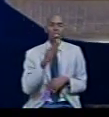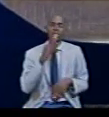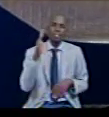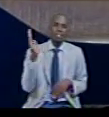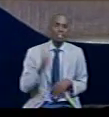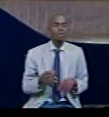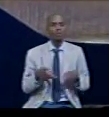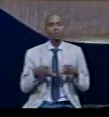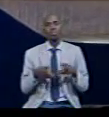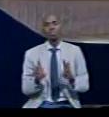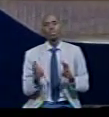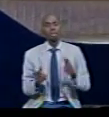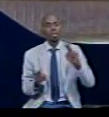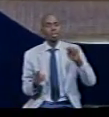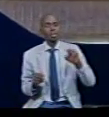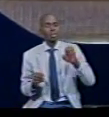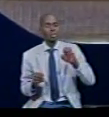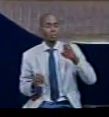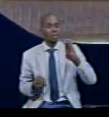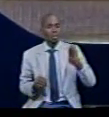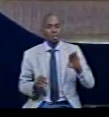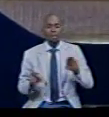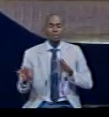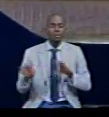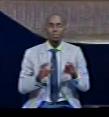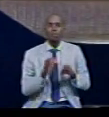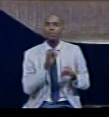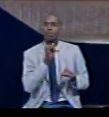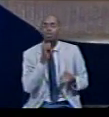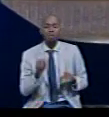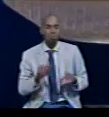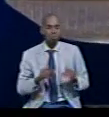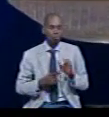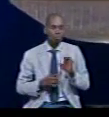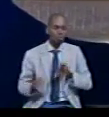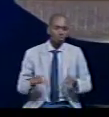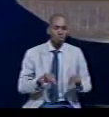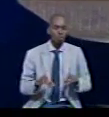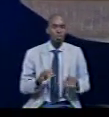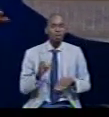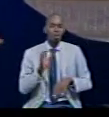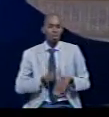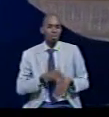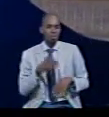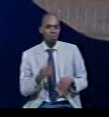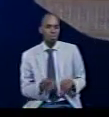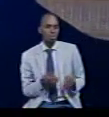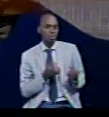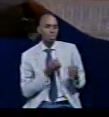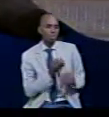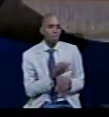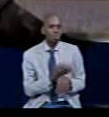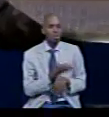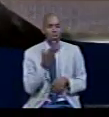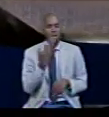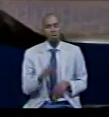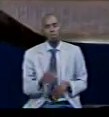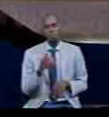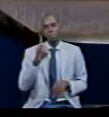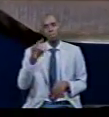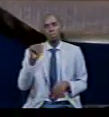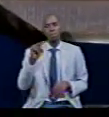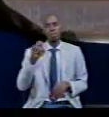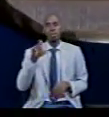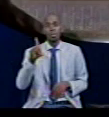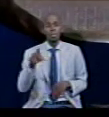ways. Nebuchadnezzar did not act on the exhortation, on the counsel, on the instruction of Daniel. And